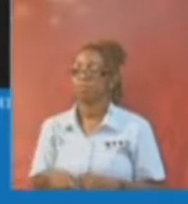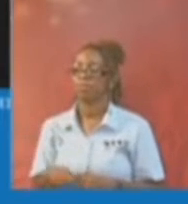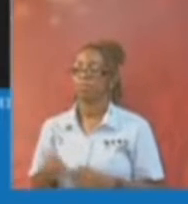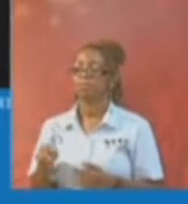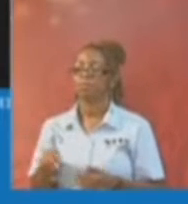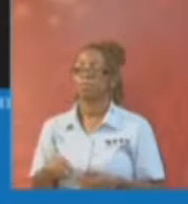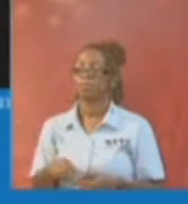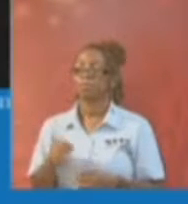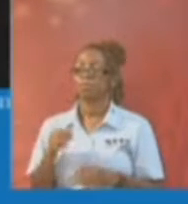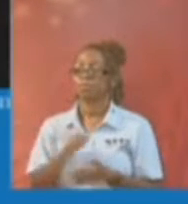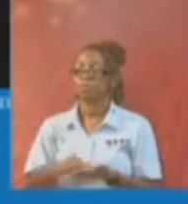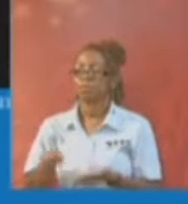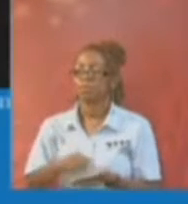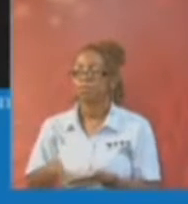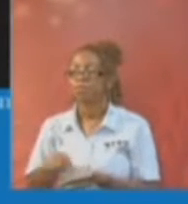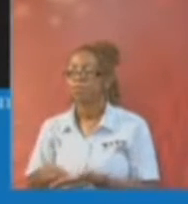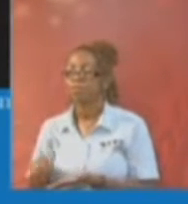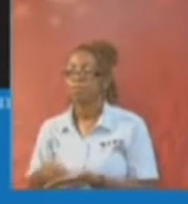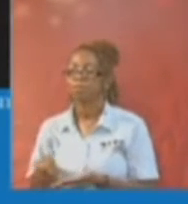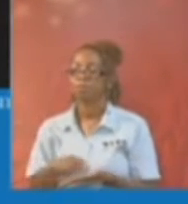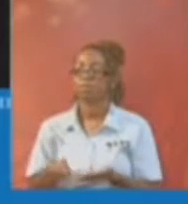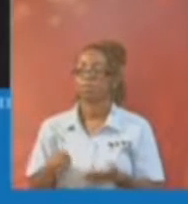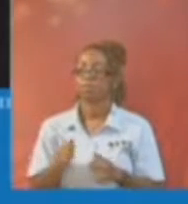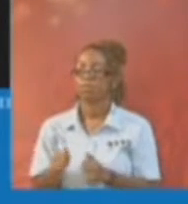ministry. Does the ministry take into account,